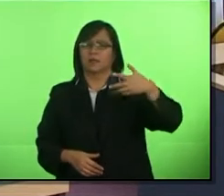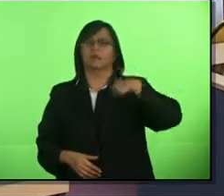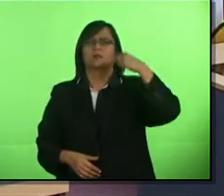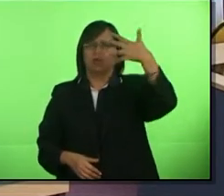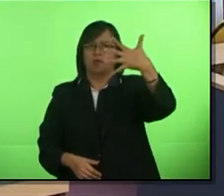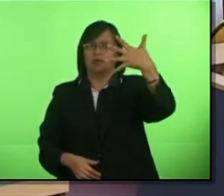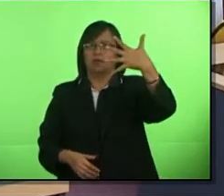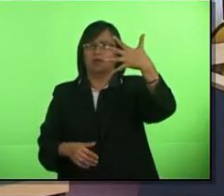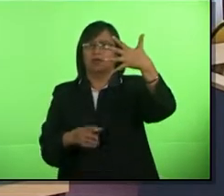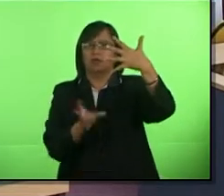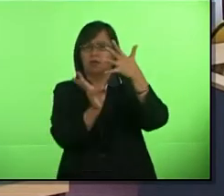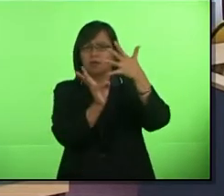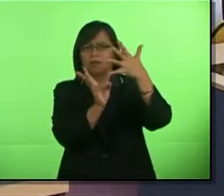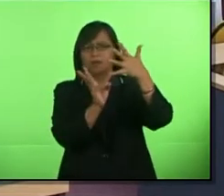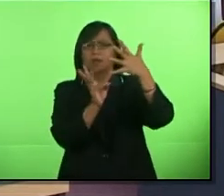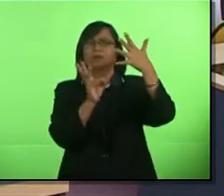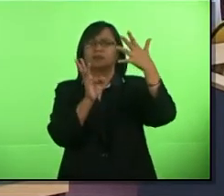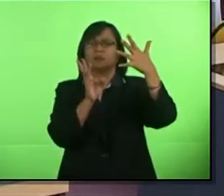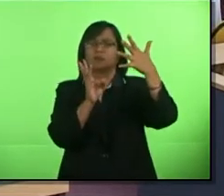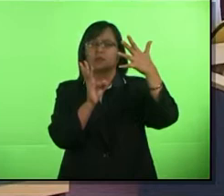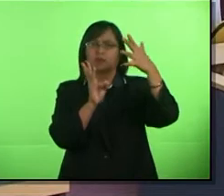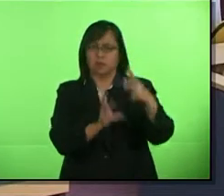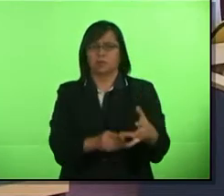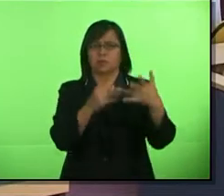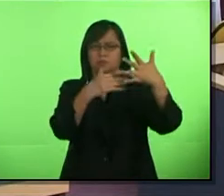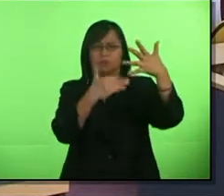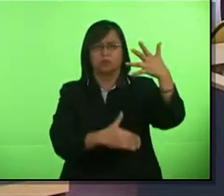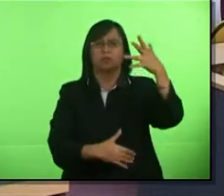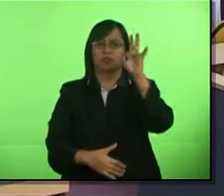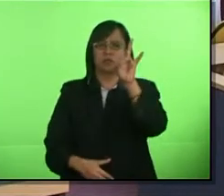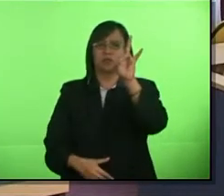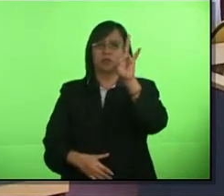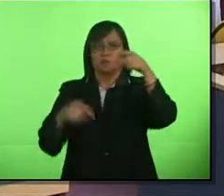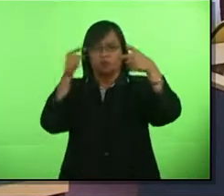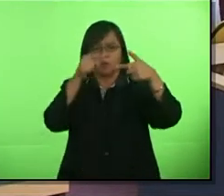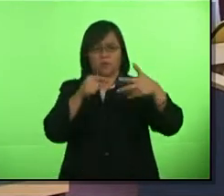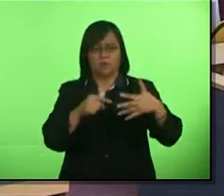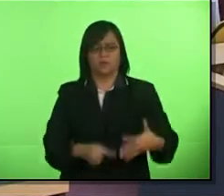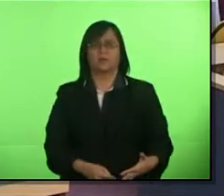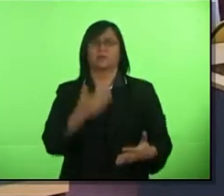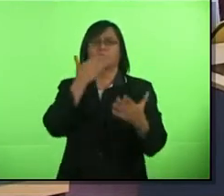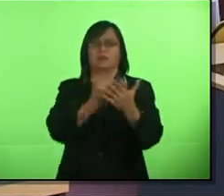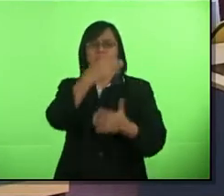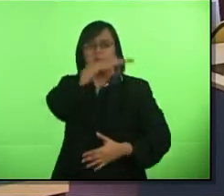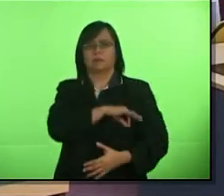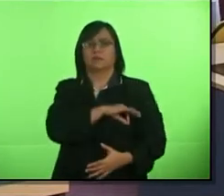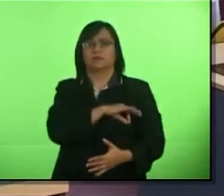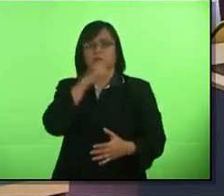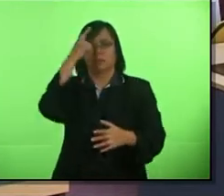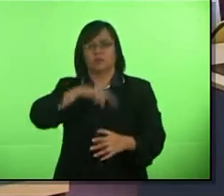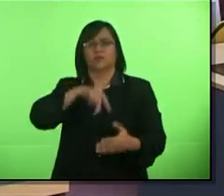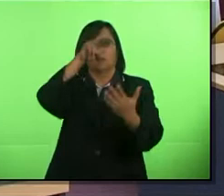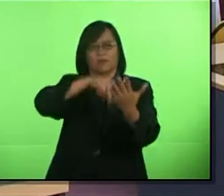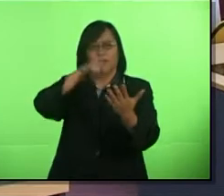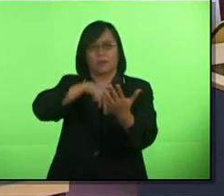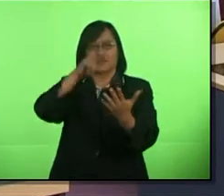there are 5, 6, 7. There are 7. 7 bullet points there for 7 benefits that you get. You